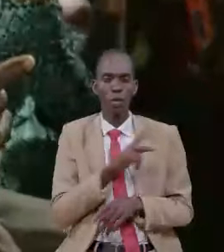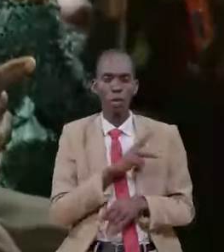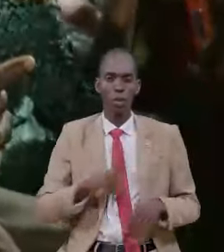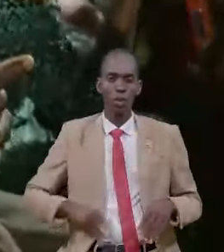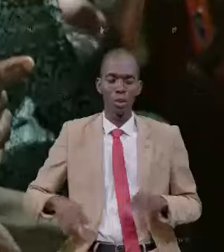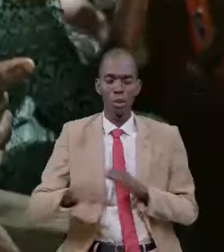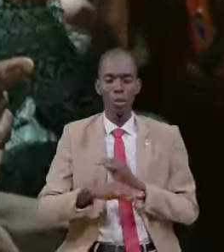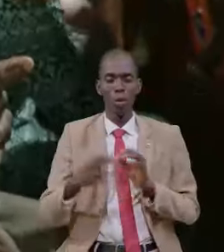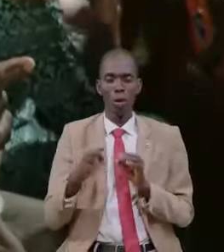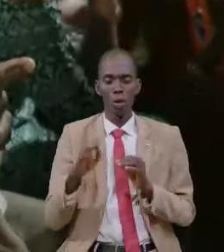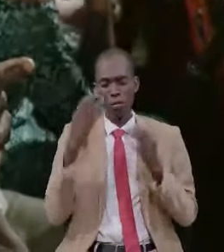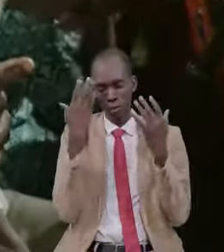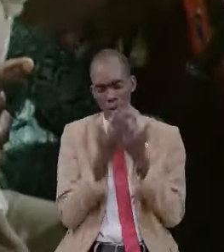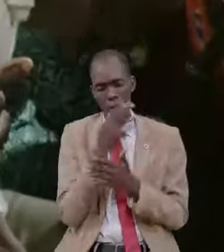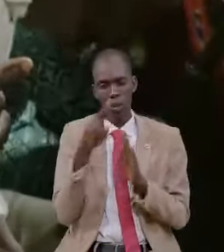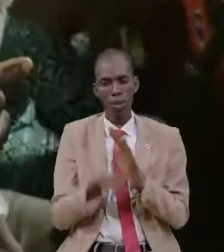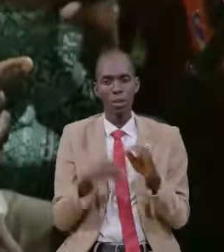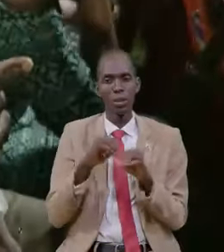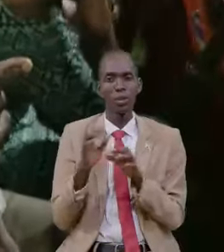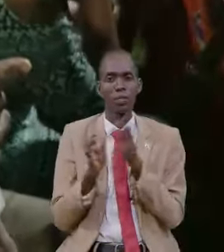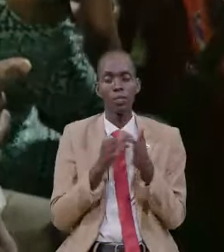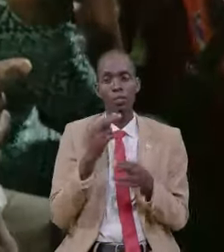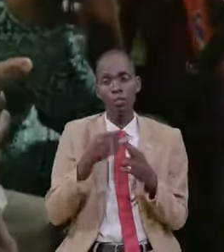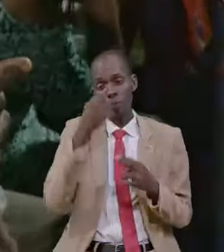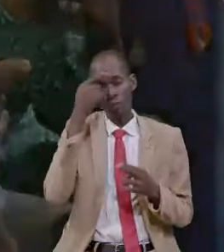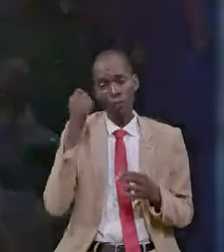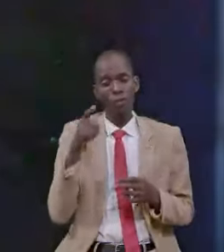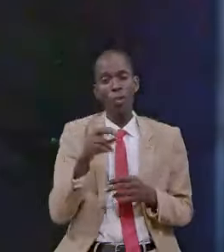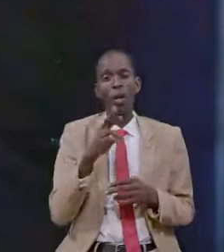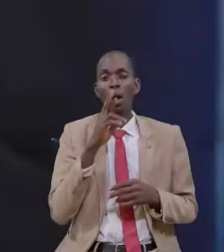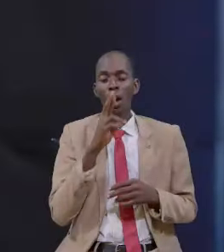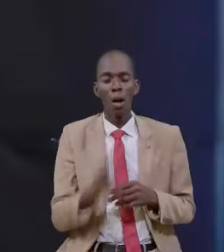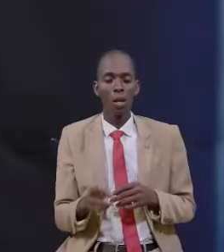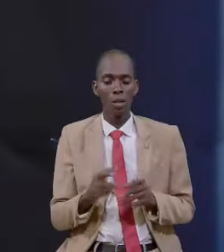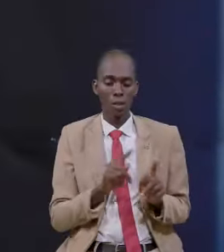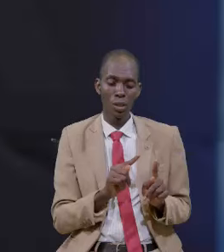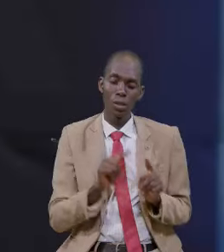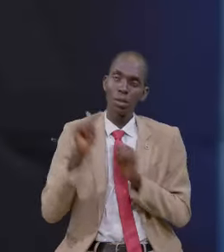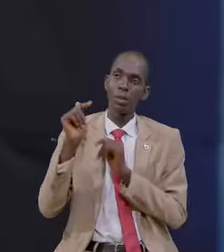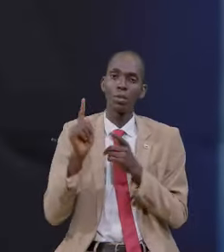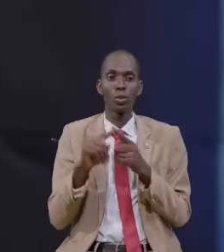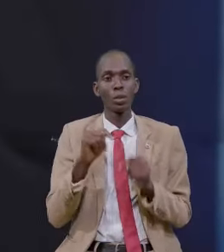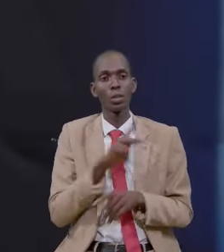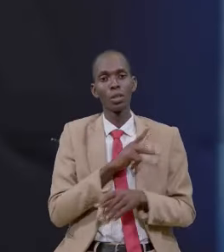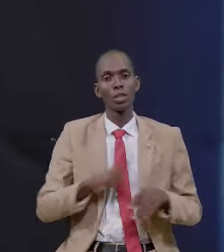you come, you are translated into the kingdom of Christ tonight.